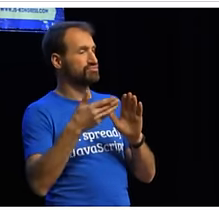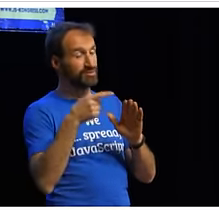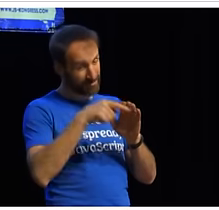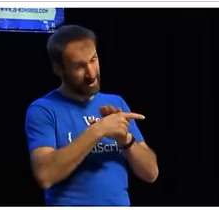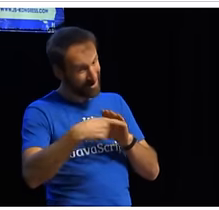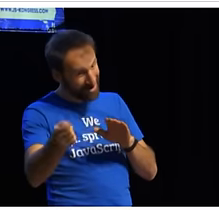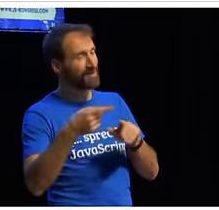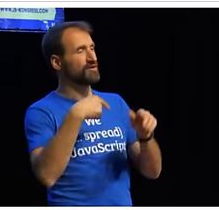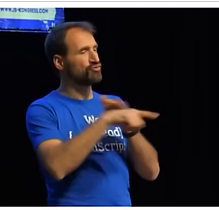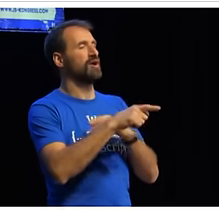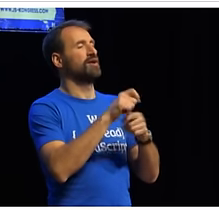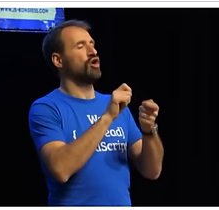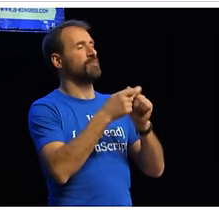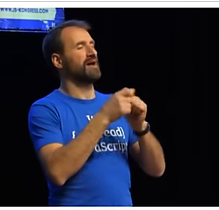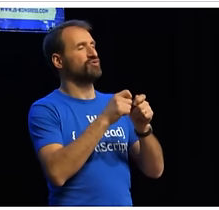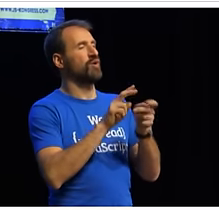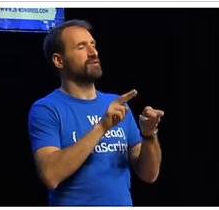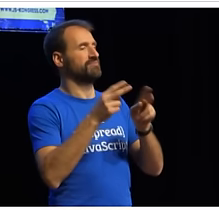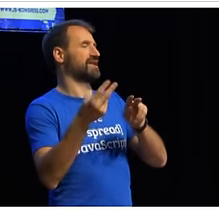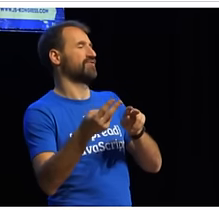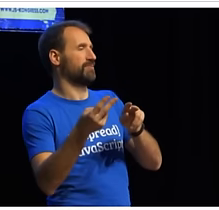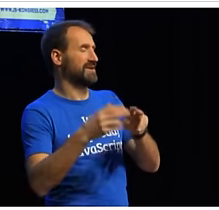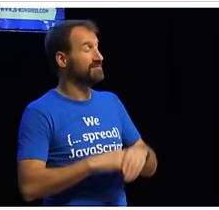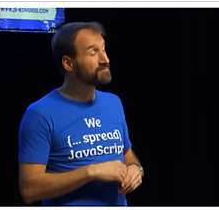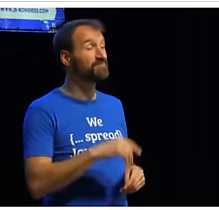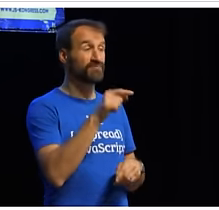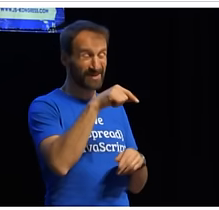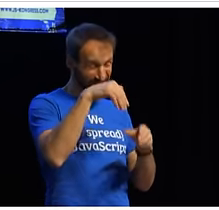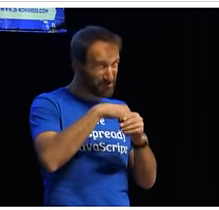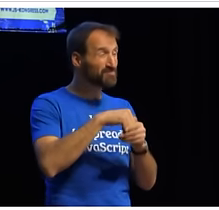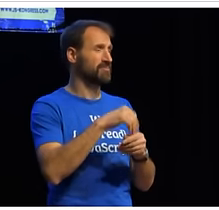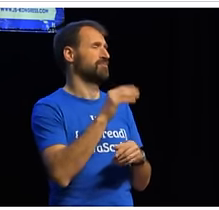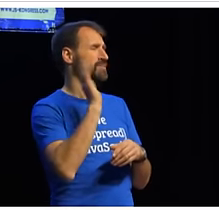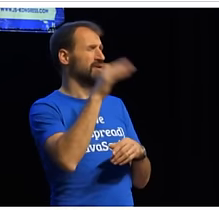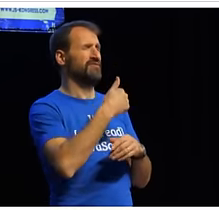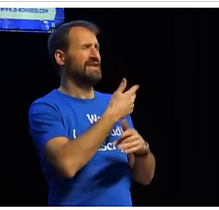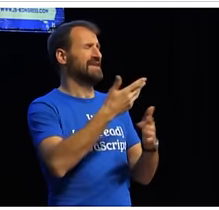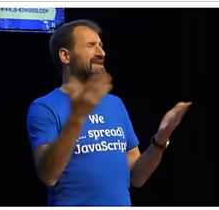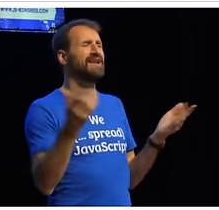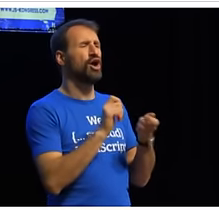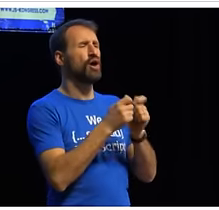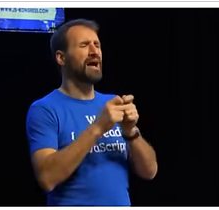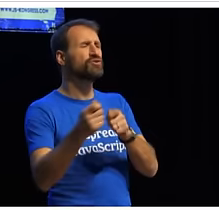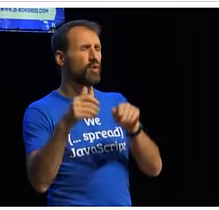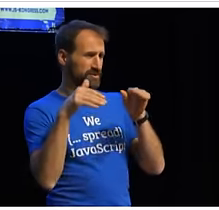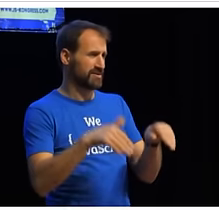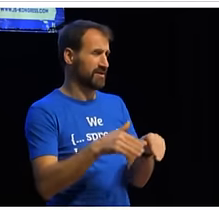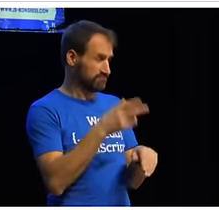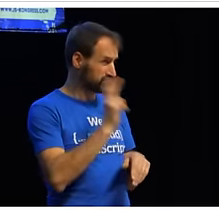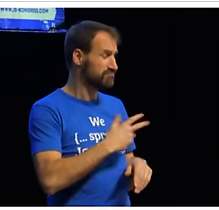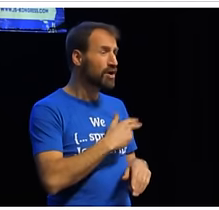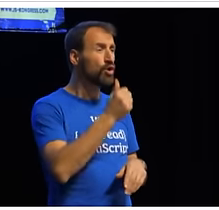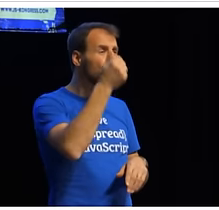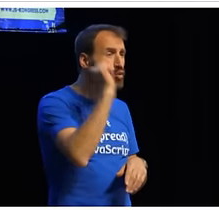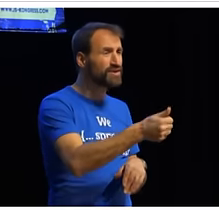So there are a lot of operators, actually over 100 you can use. So as I said, there's a lot of stuff